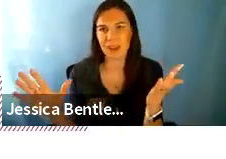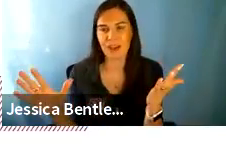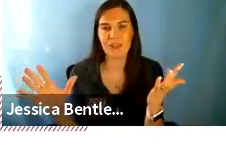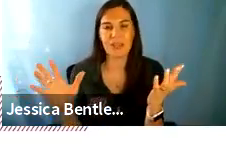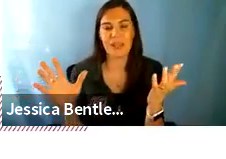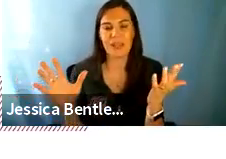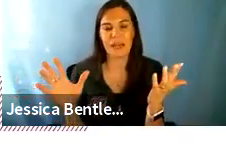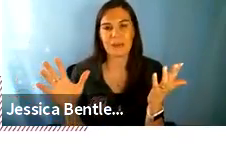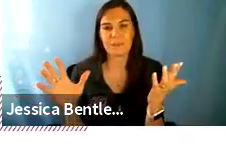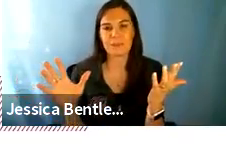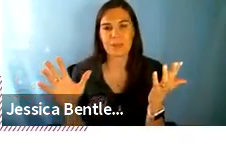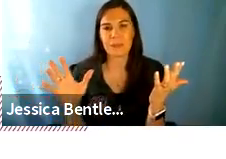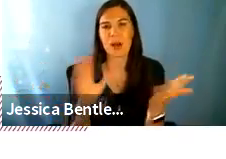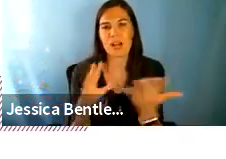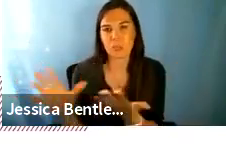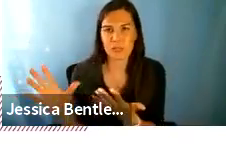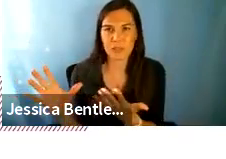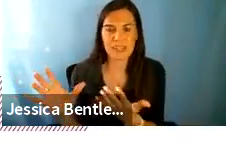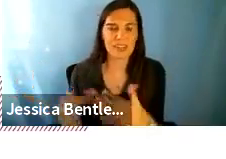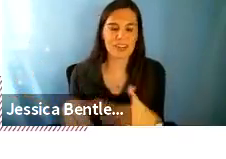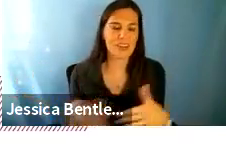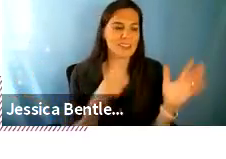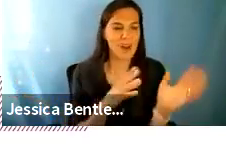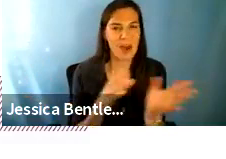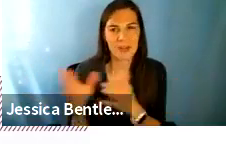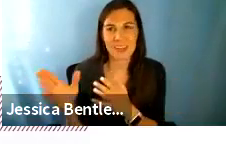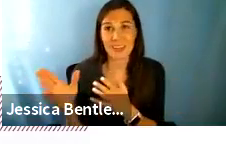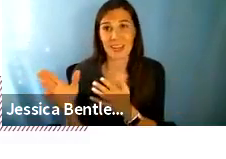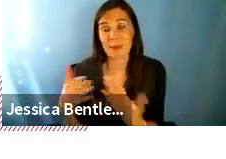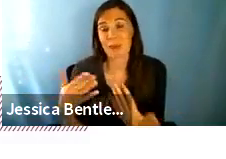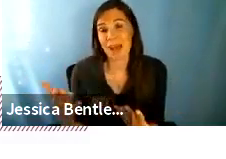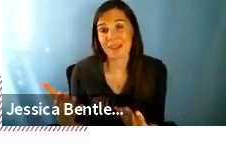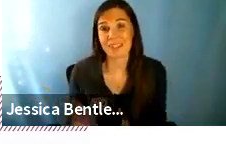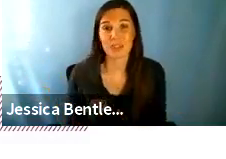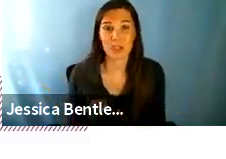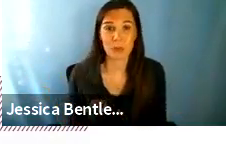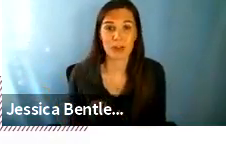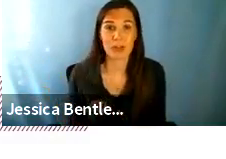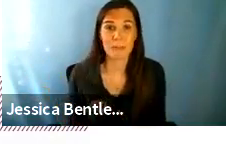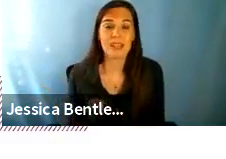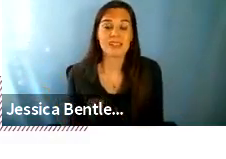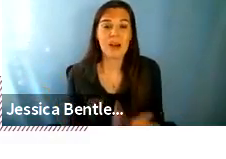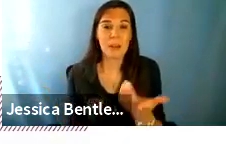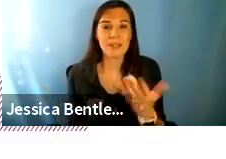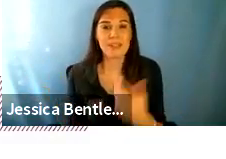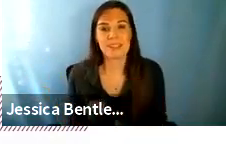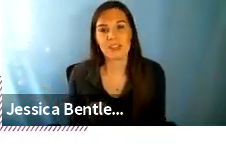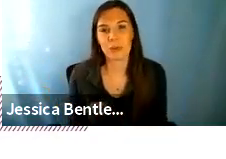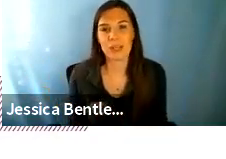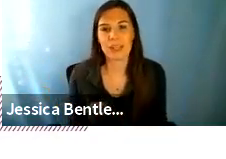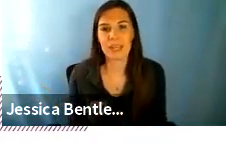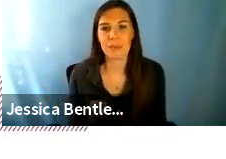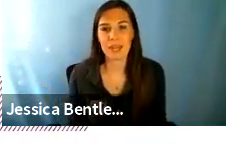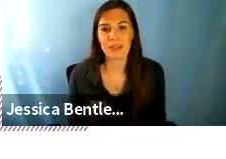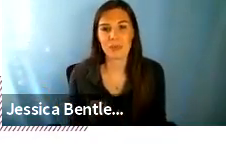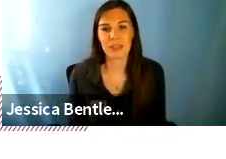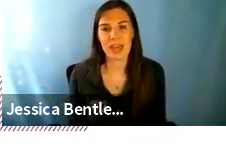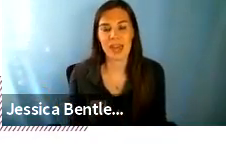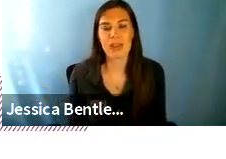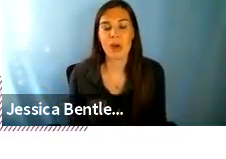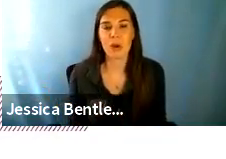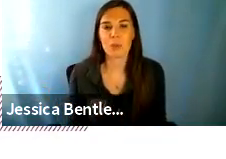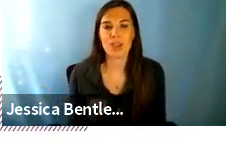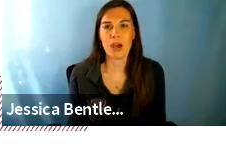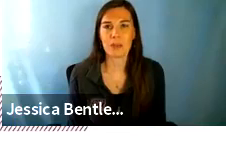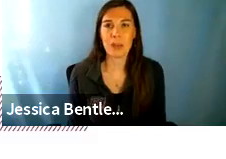types of modules based on topics that could come up as an interpreter. Topics in Interpreting then pairs with